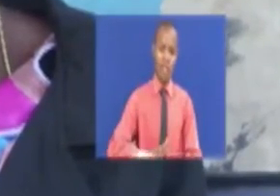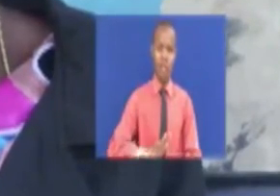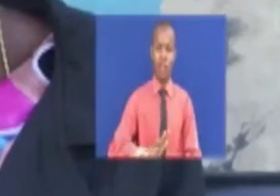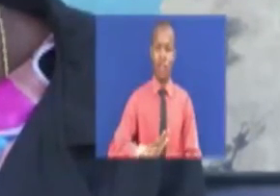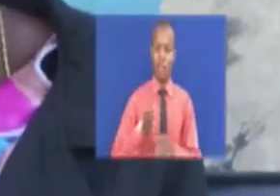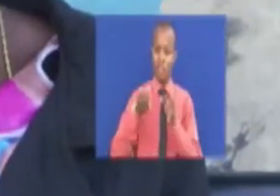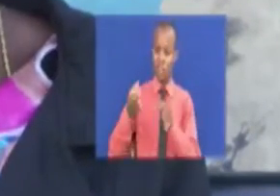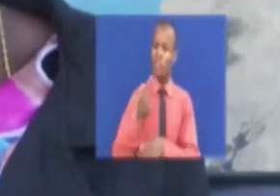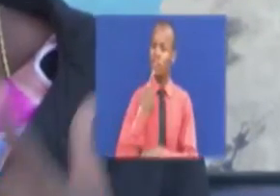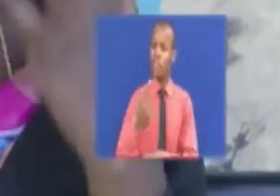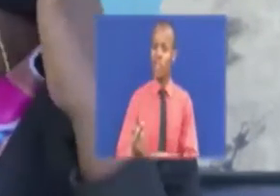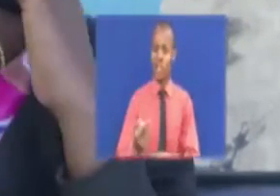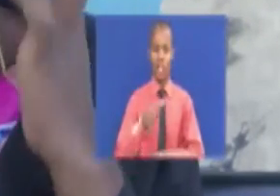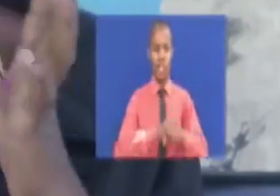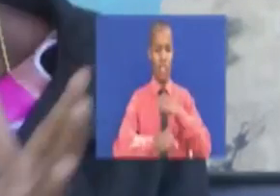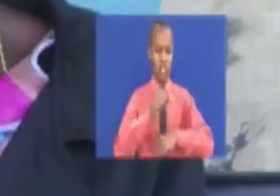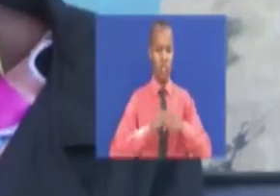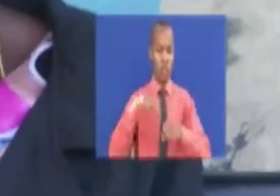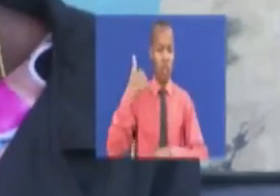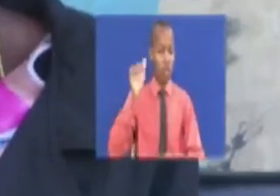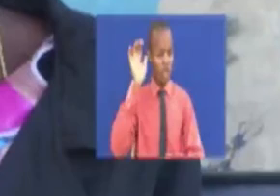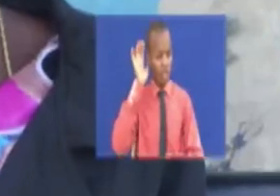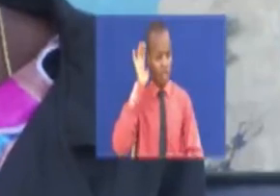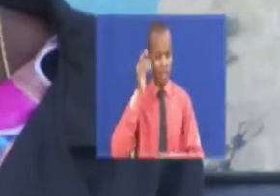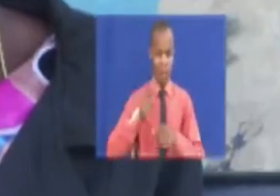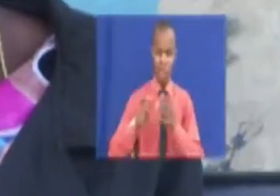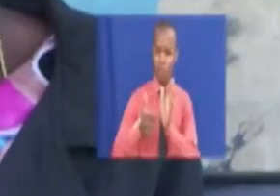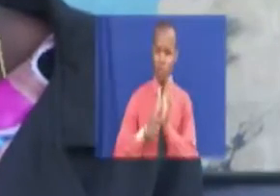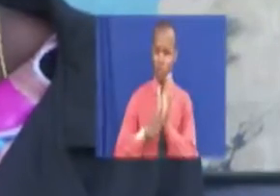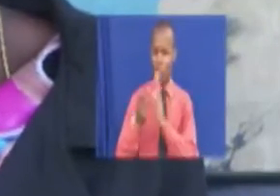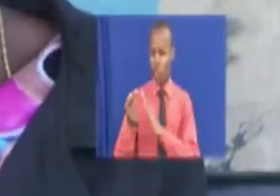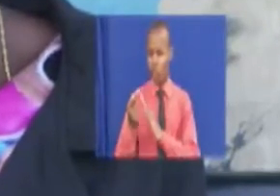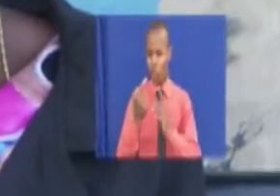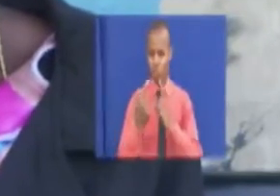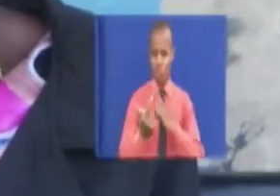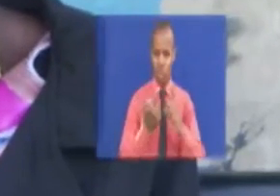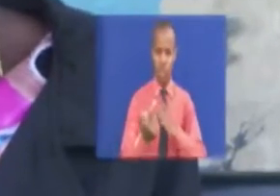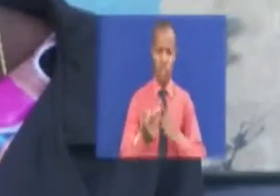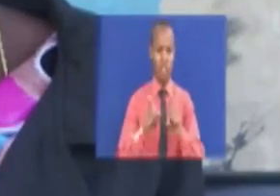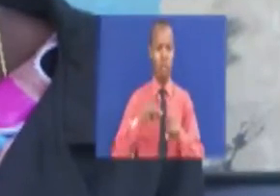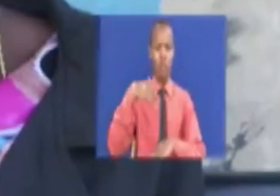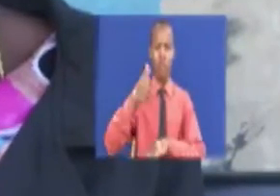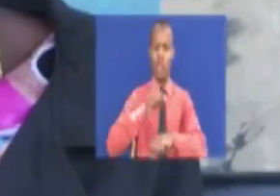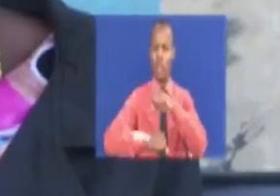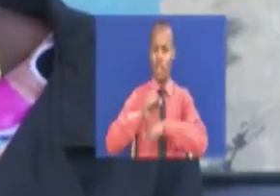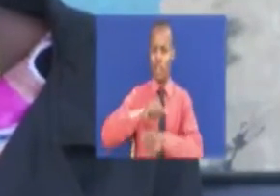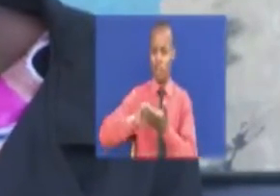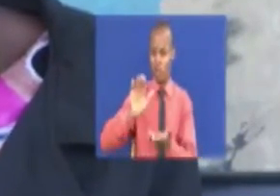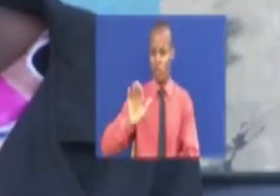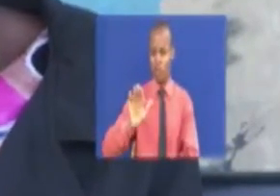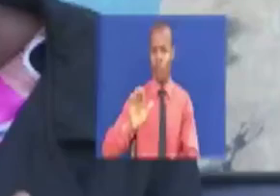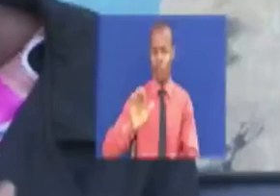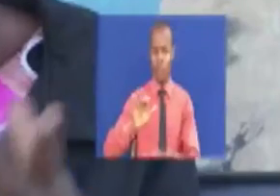Ukimwambia afanye hivi, anakuambia, yeye husikia, kuongea tu ndio ongea. Na ni mtoto mchangamfu. Aki